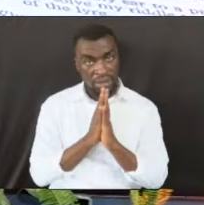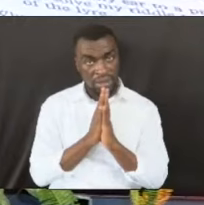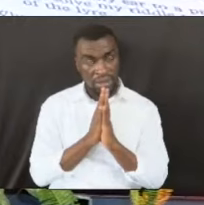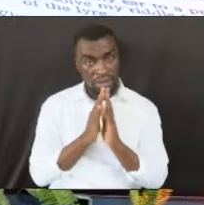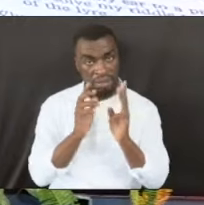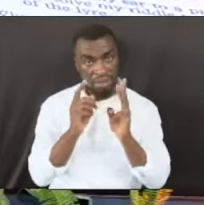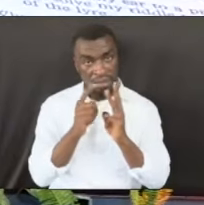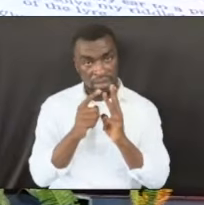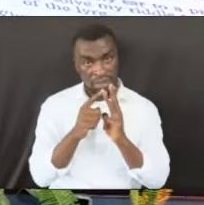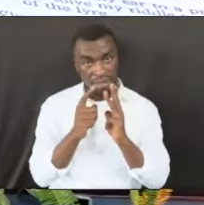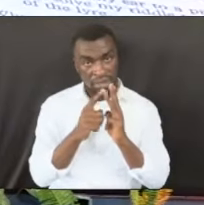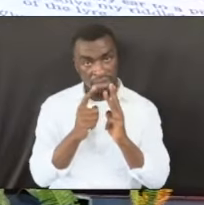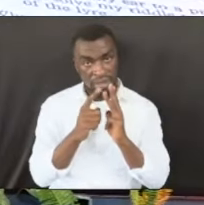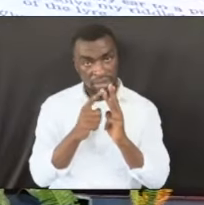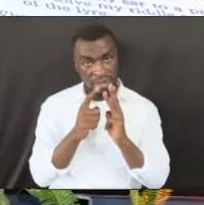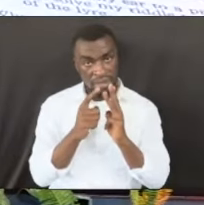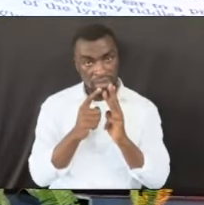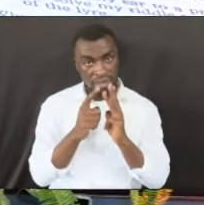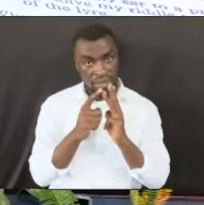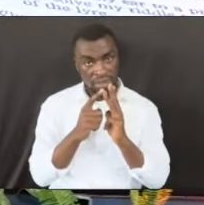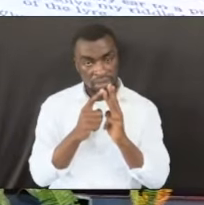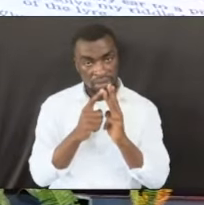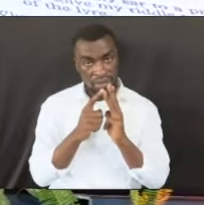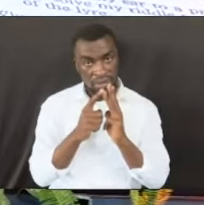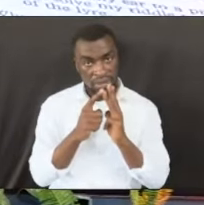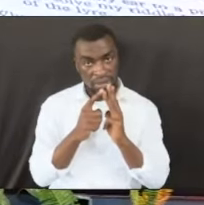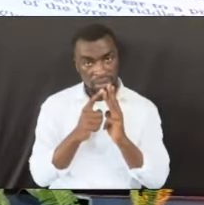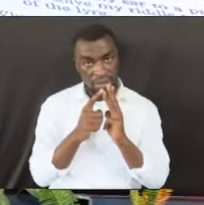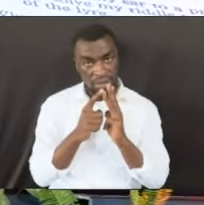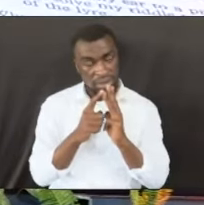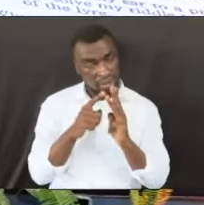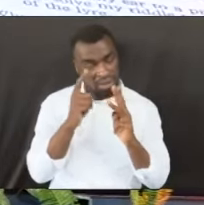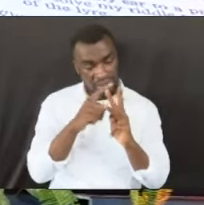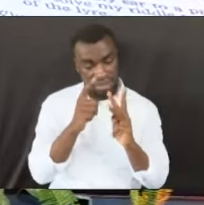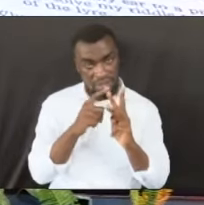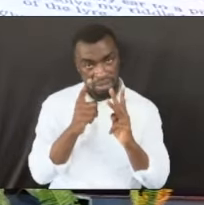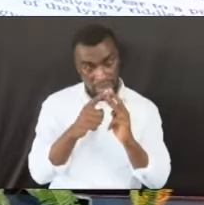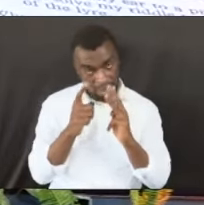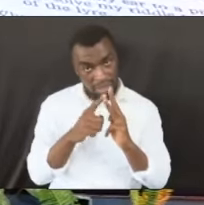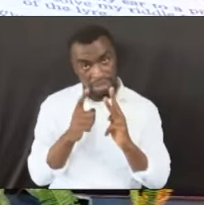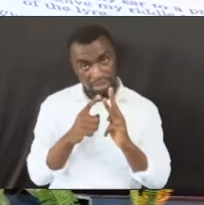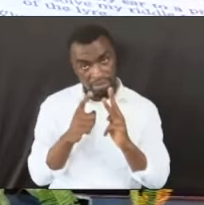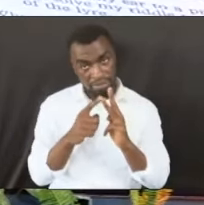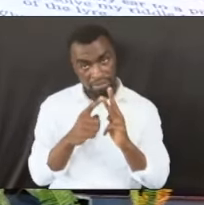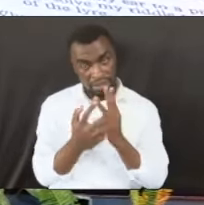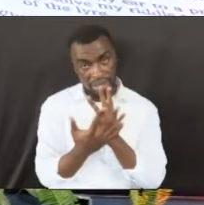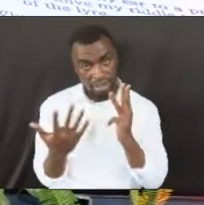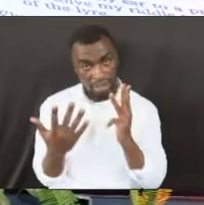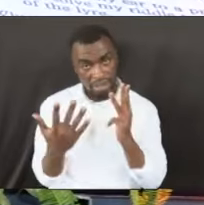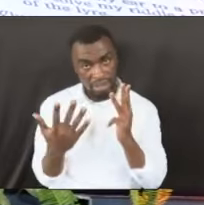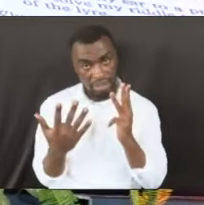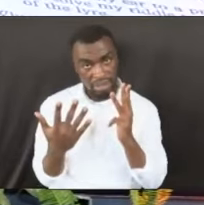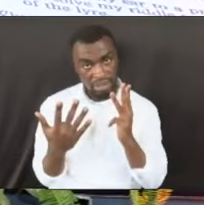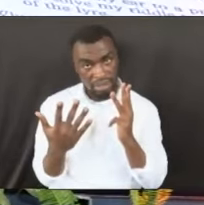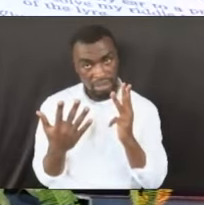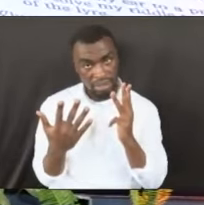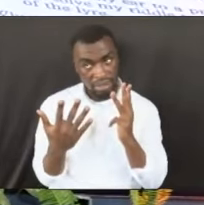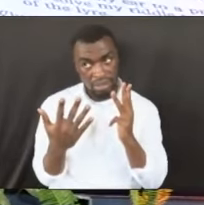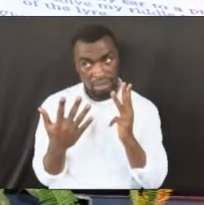number 2. Adventist and non-Adventist, still item number 2. Third item? Can you point at